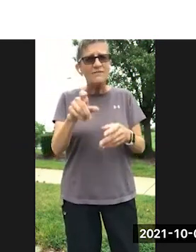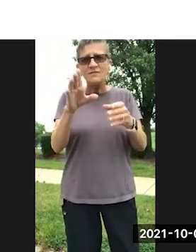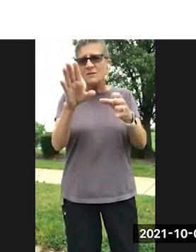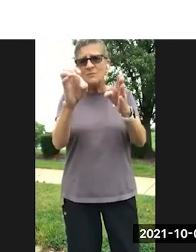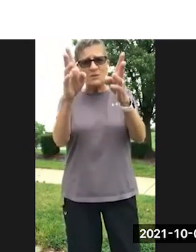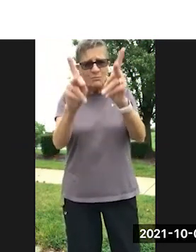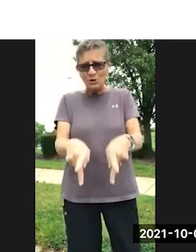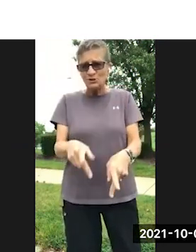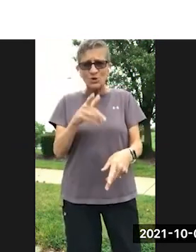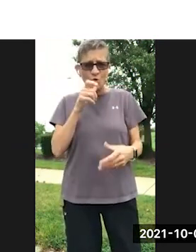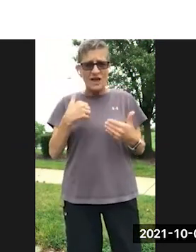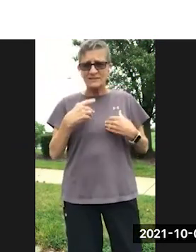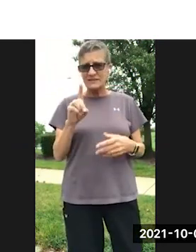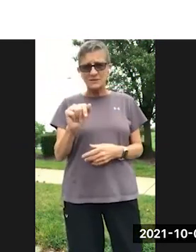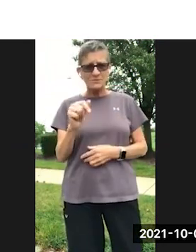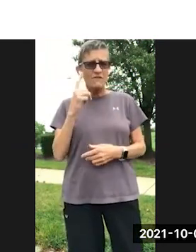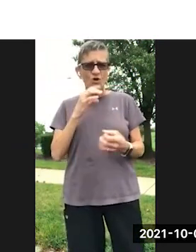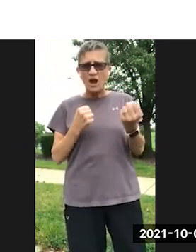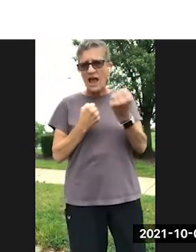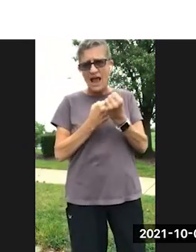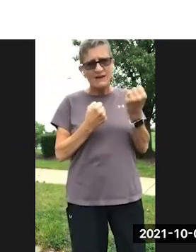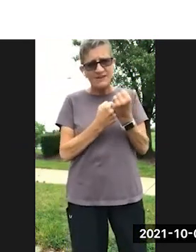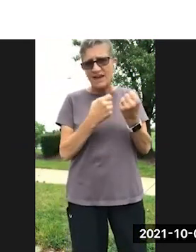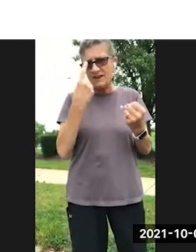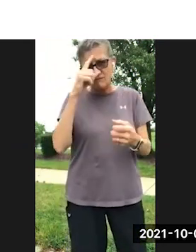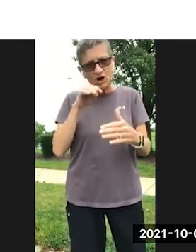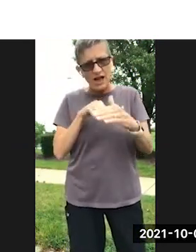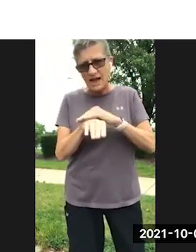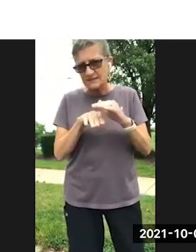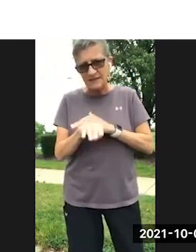with a disability to advocate for access.